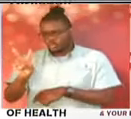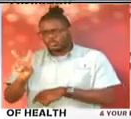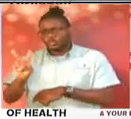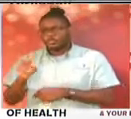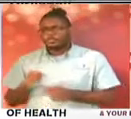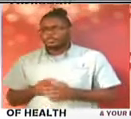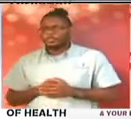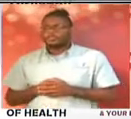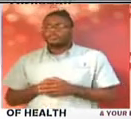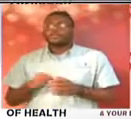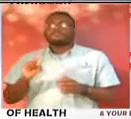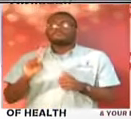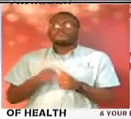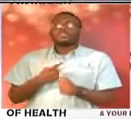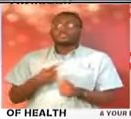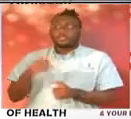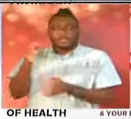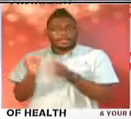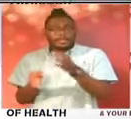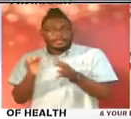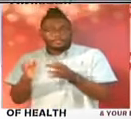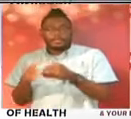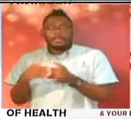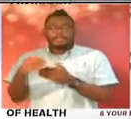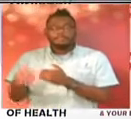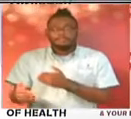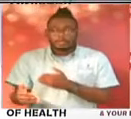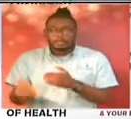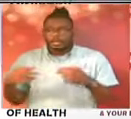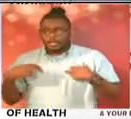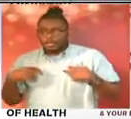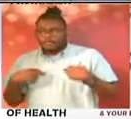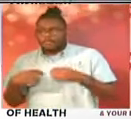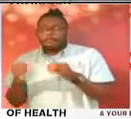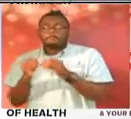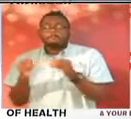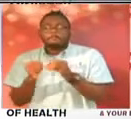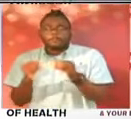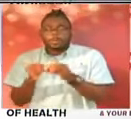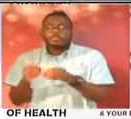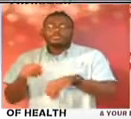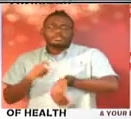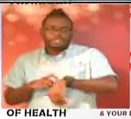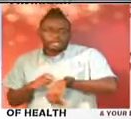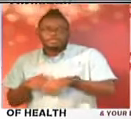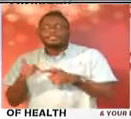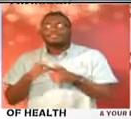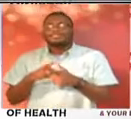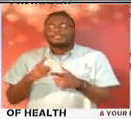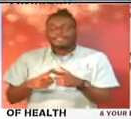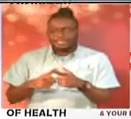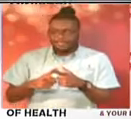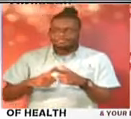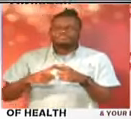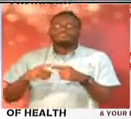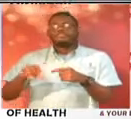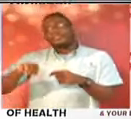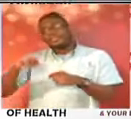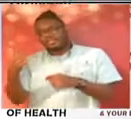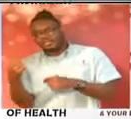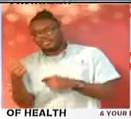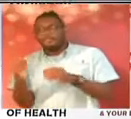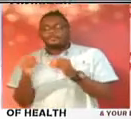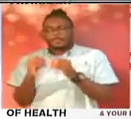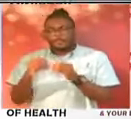first instance. If we do have more time for questions, we will take it once we have